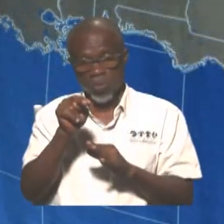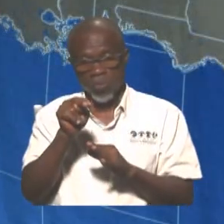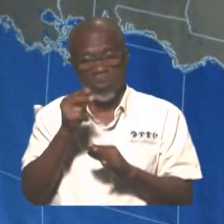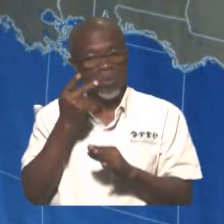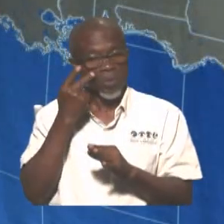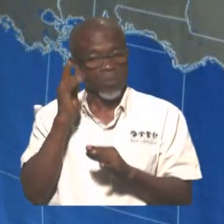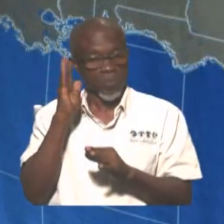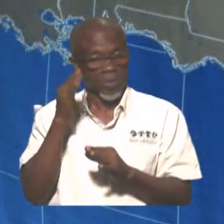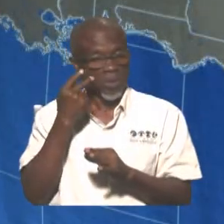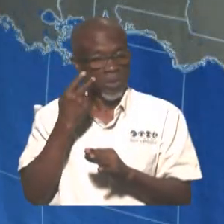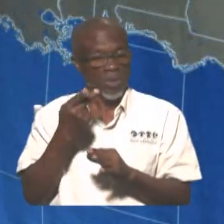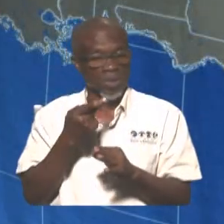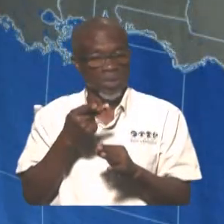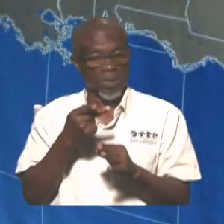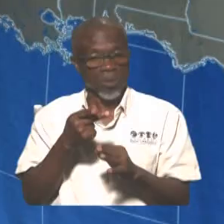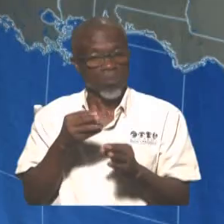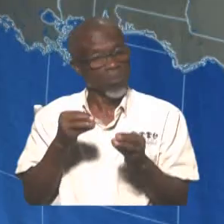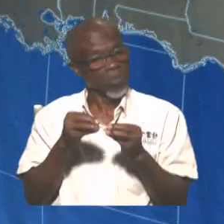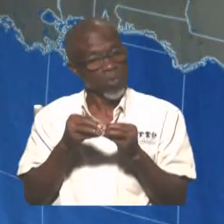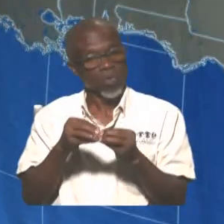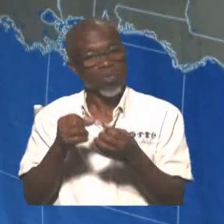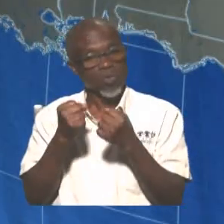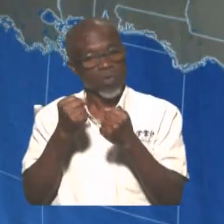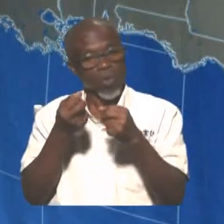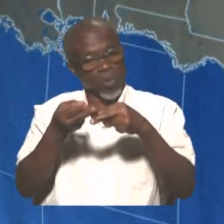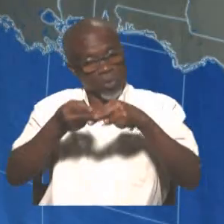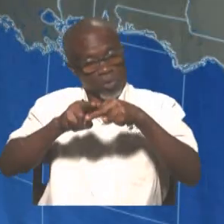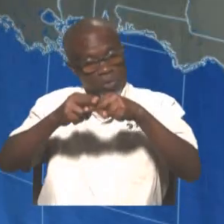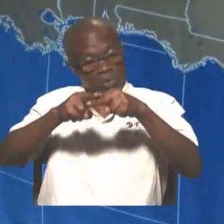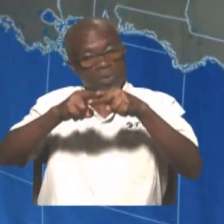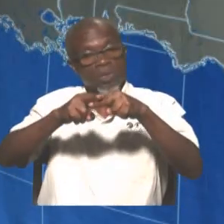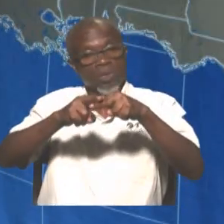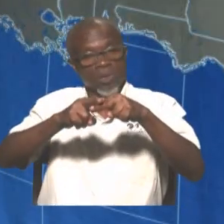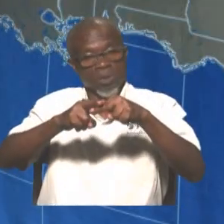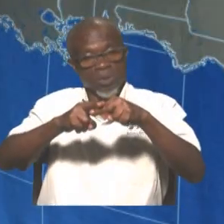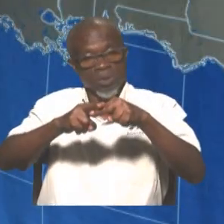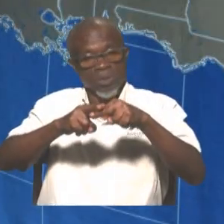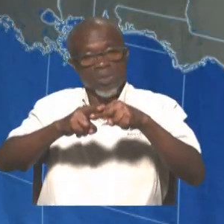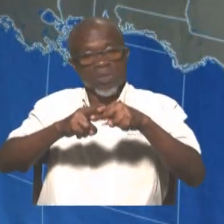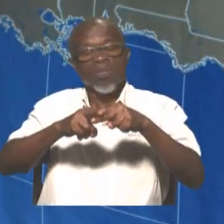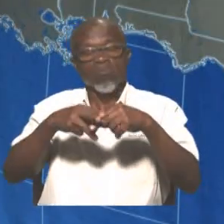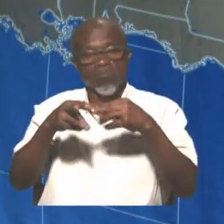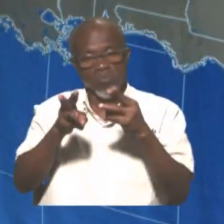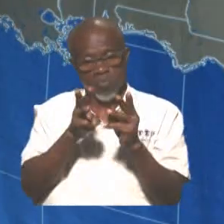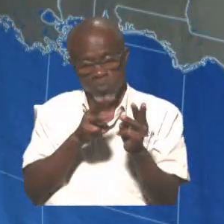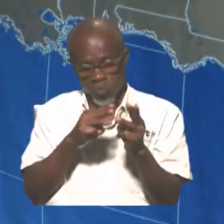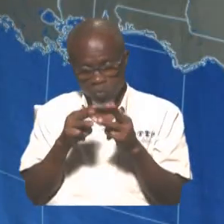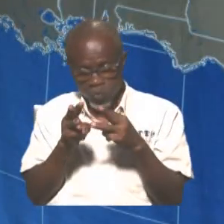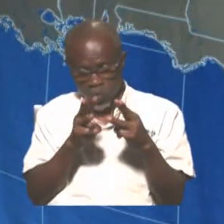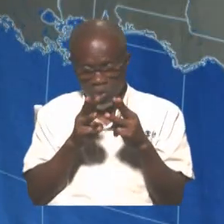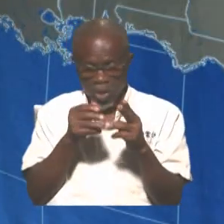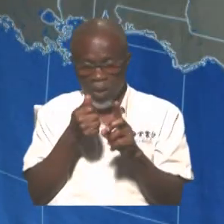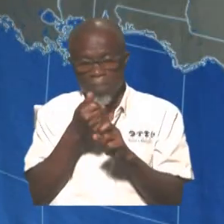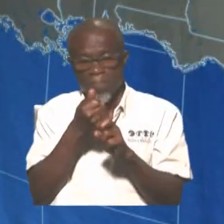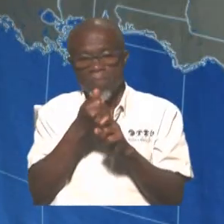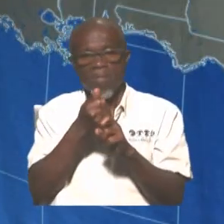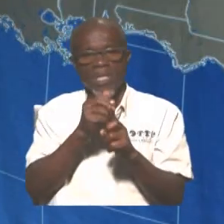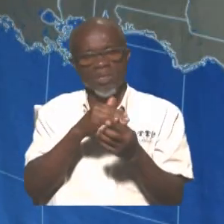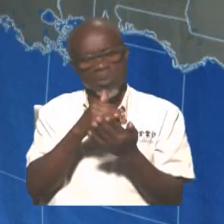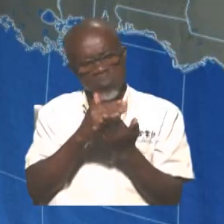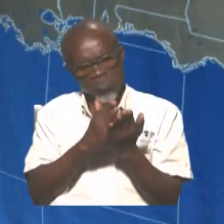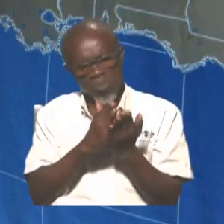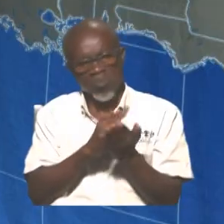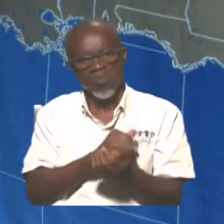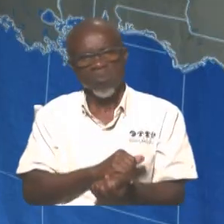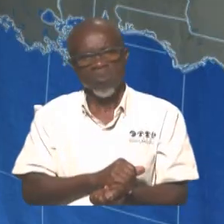into Tuesday as wind flow accelerates the system just ever so slightly, but by Friday, as it moves into cooler